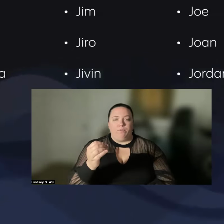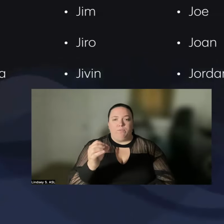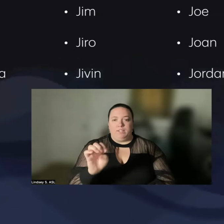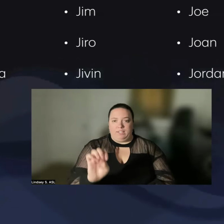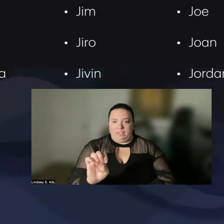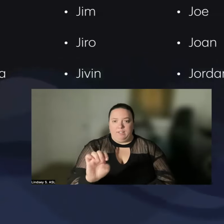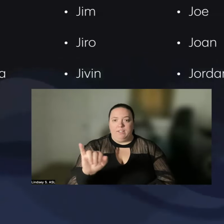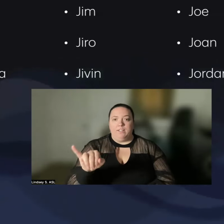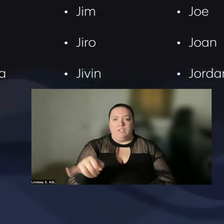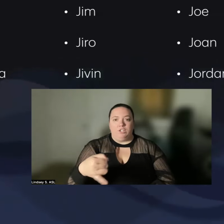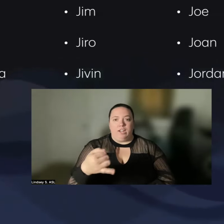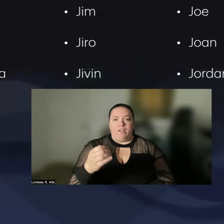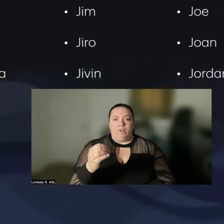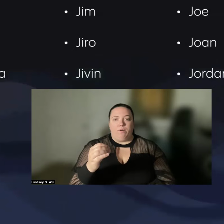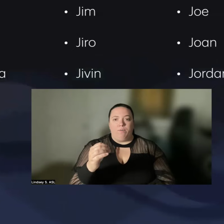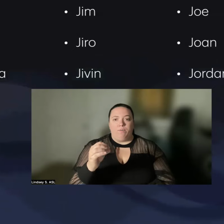JOE,